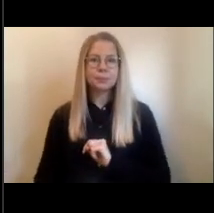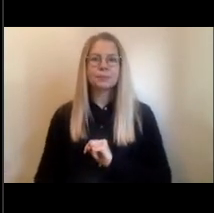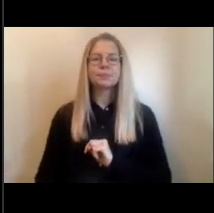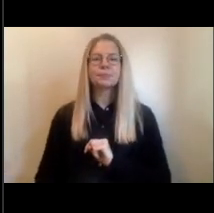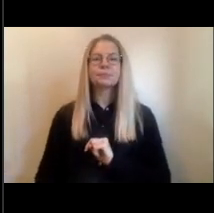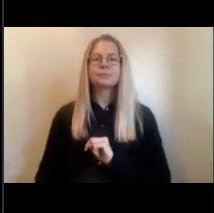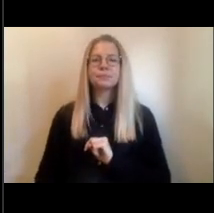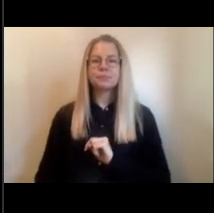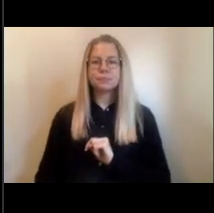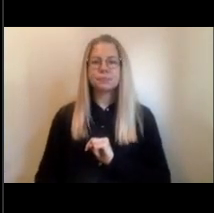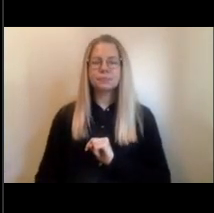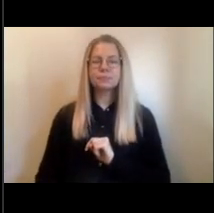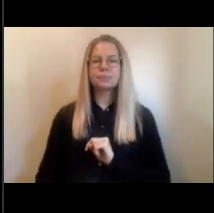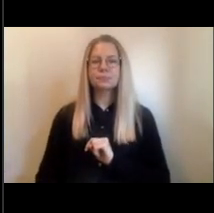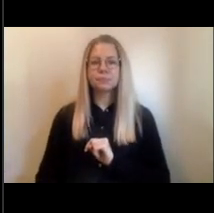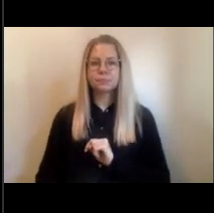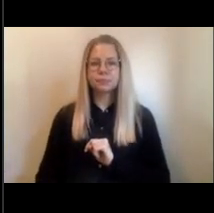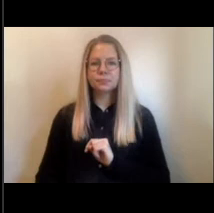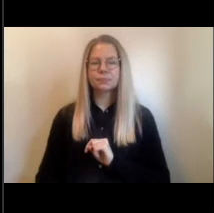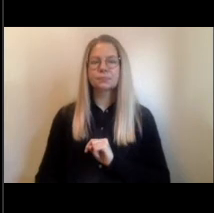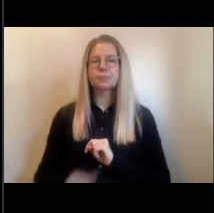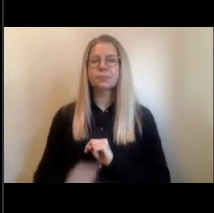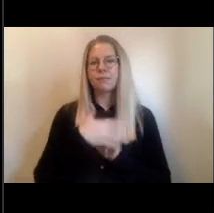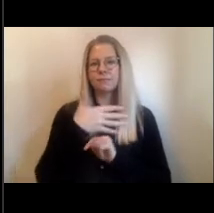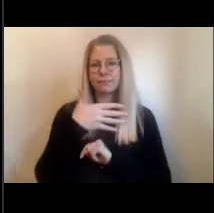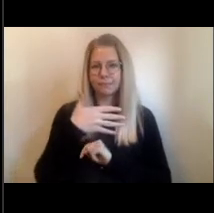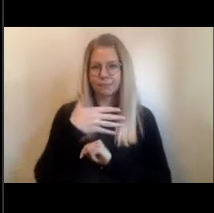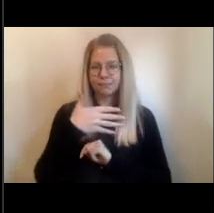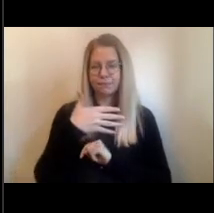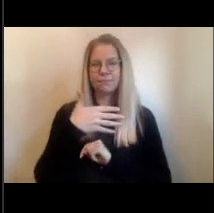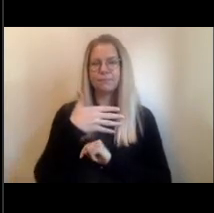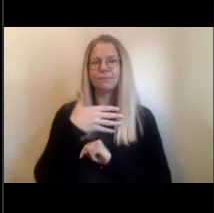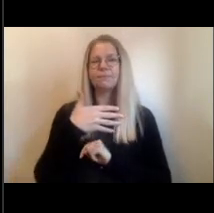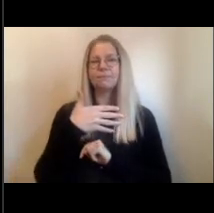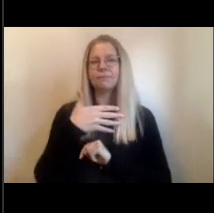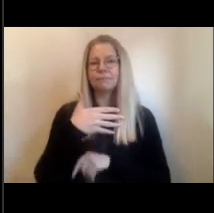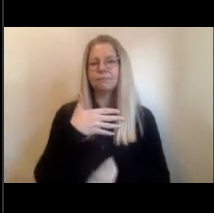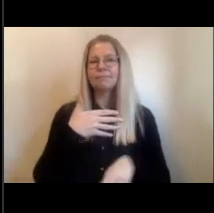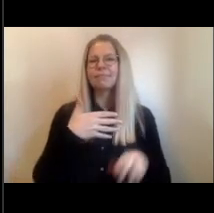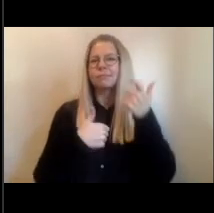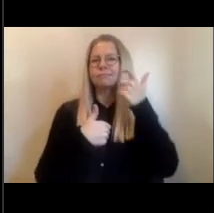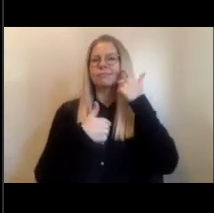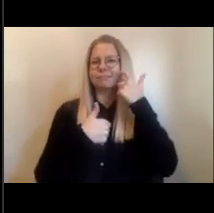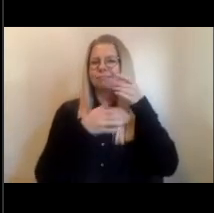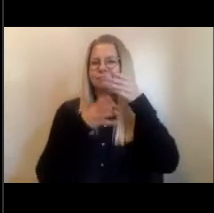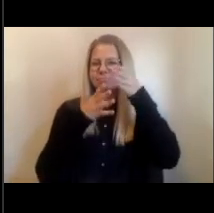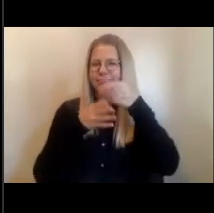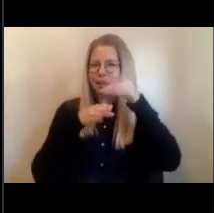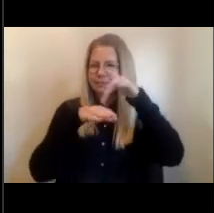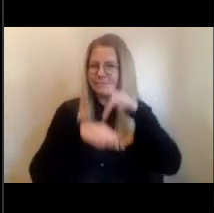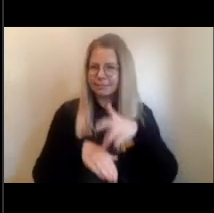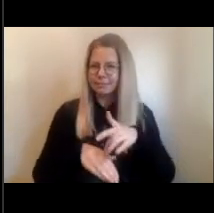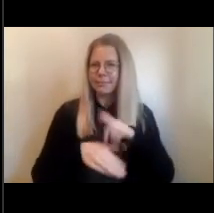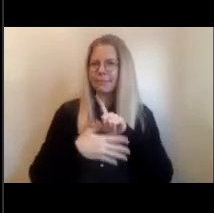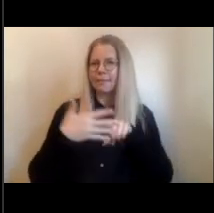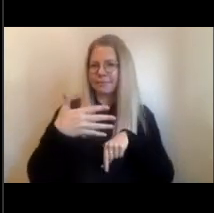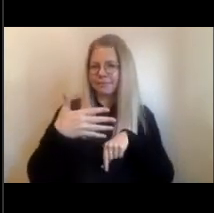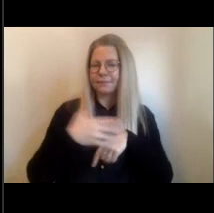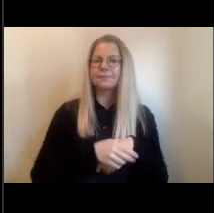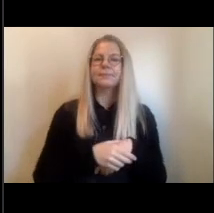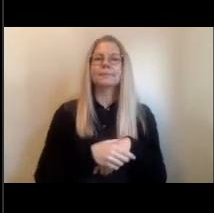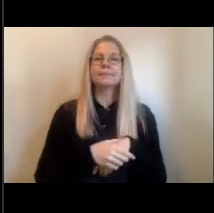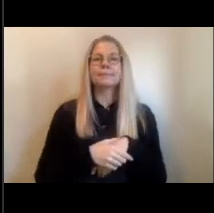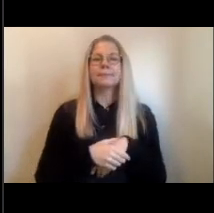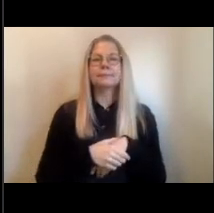So we're going to go through 5 questions, again, related to the 5 areas that I've talked about here. And my first question I